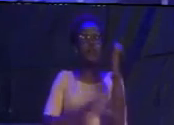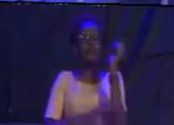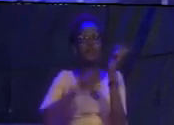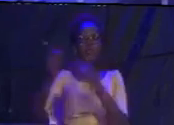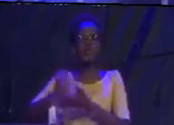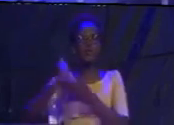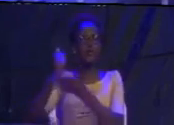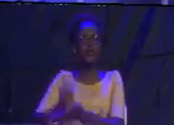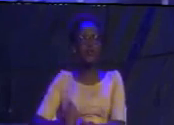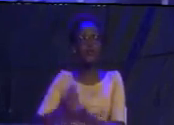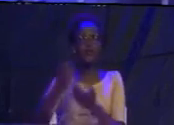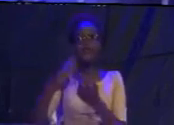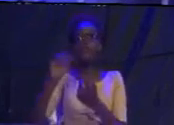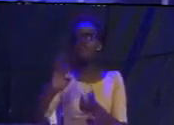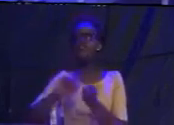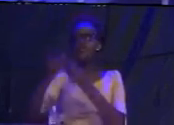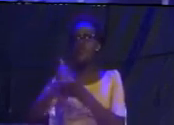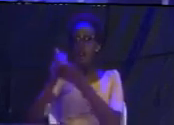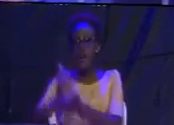officials. There are